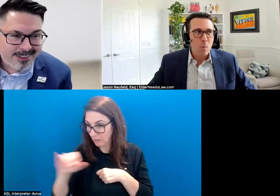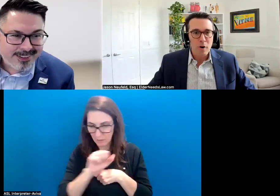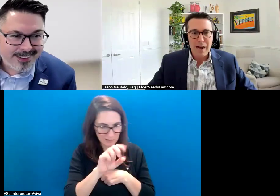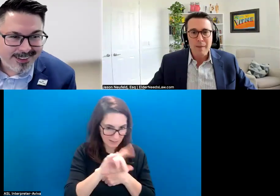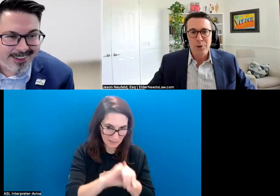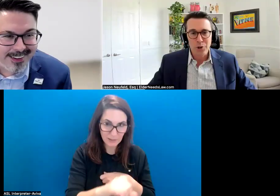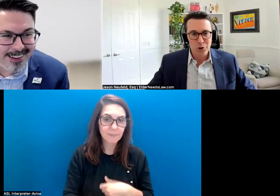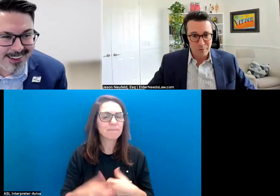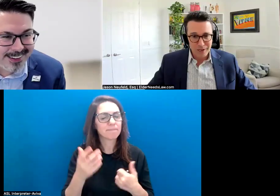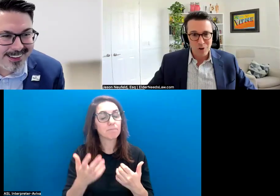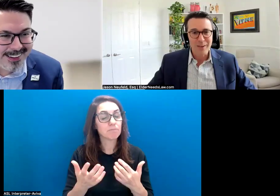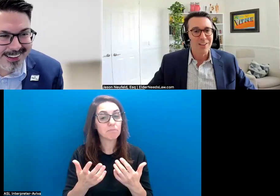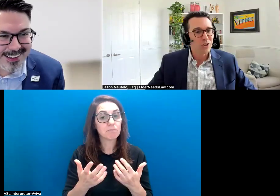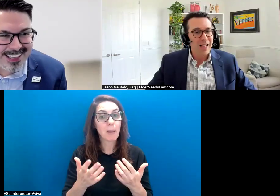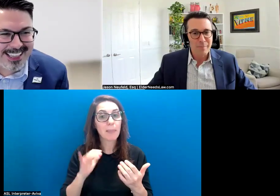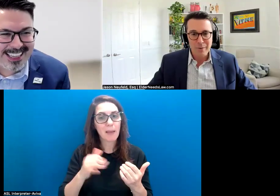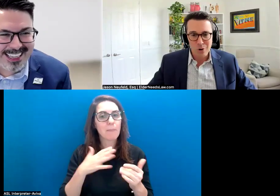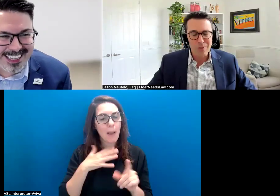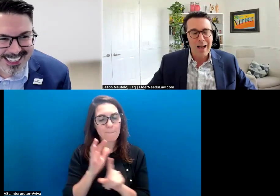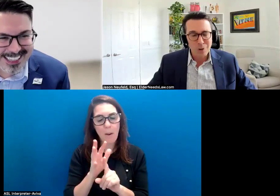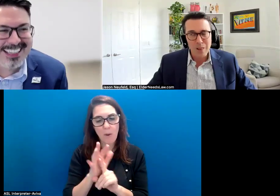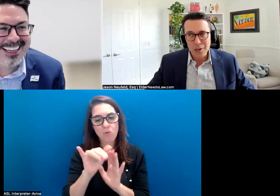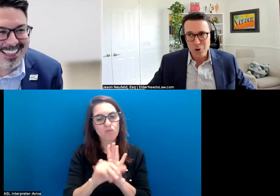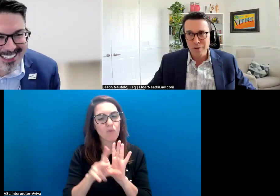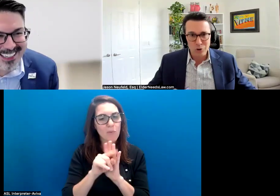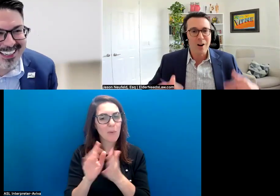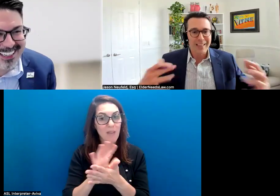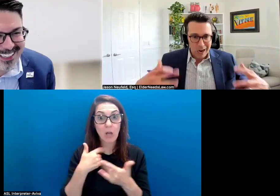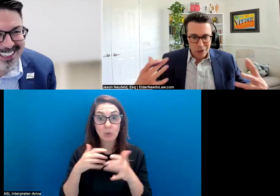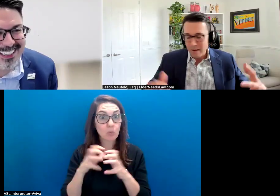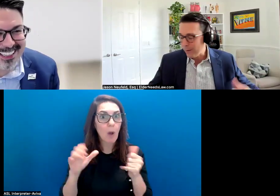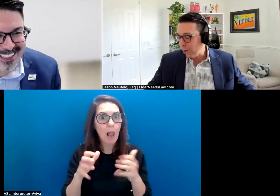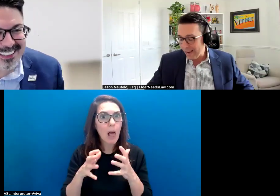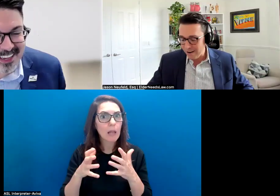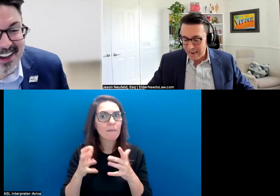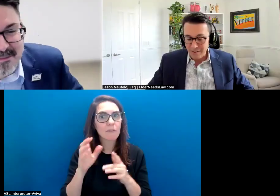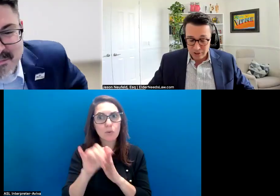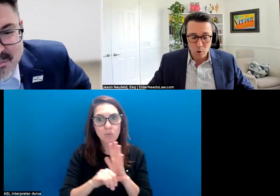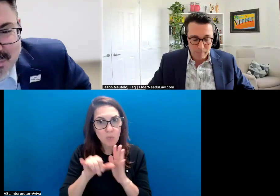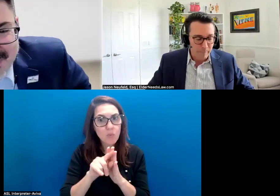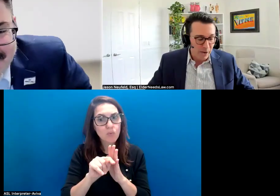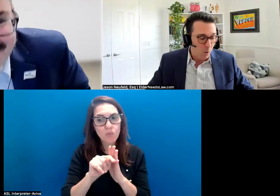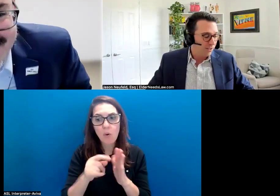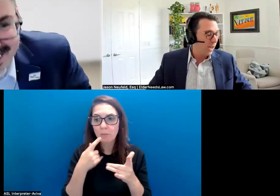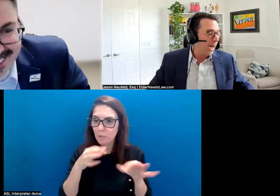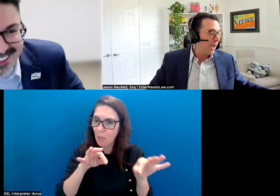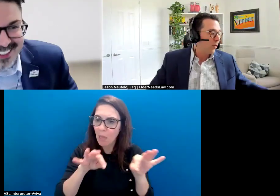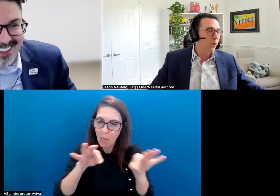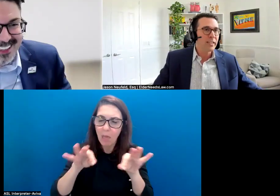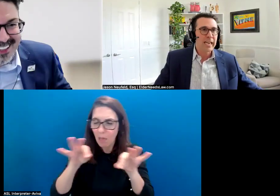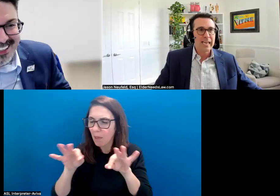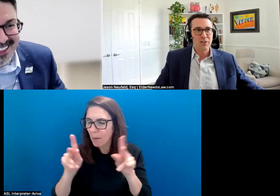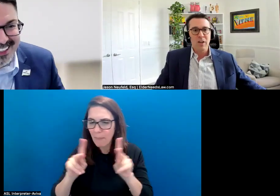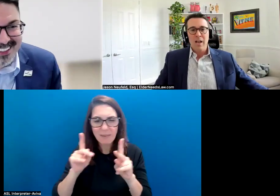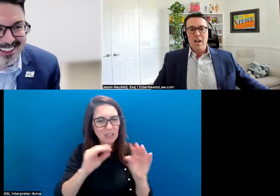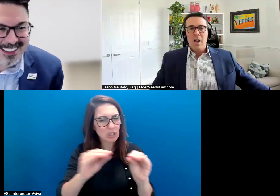of my more popular YouTube videos because there's a lot of people. I do a lot of YouTube videos trying to like educate people, Yeah. and this is one of my big ones. And the